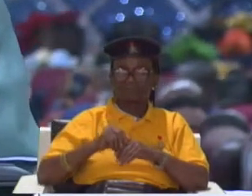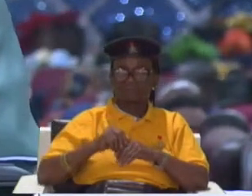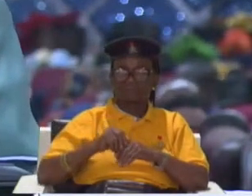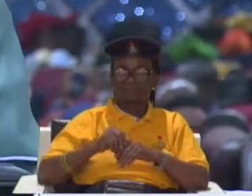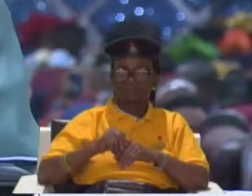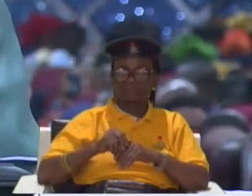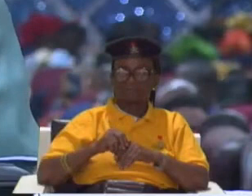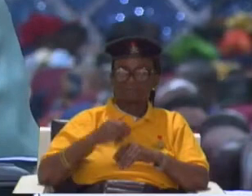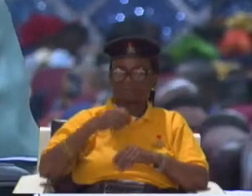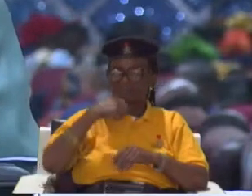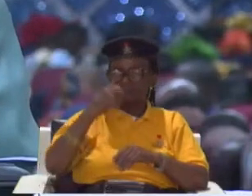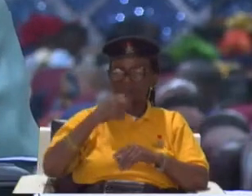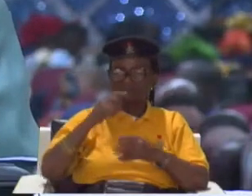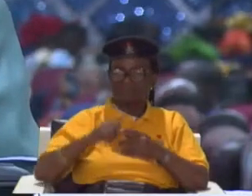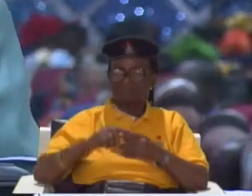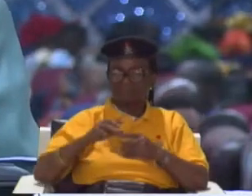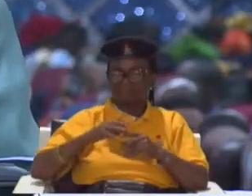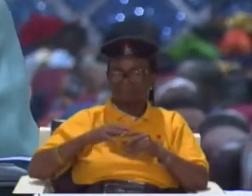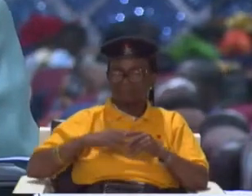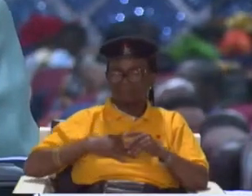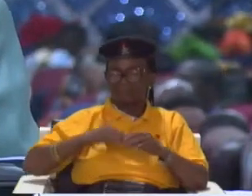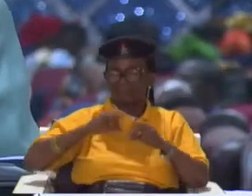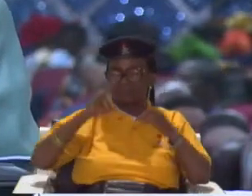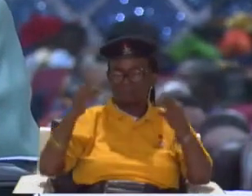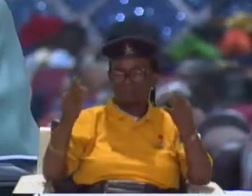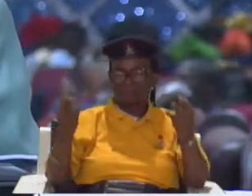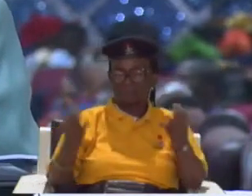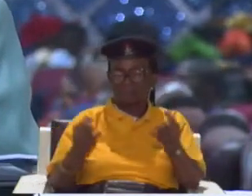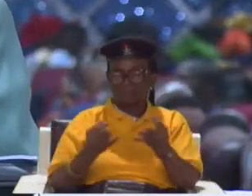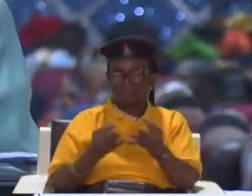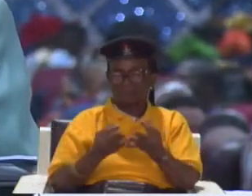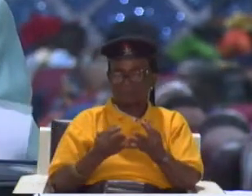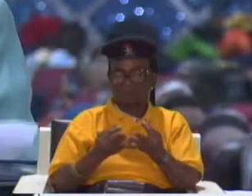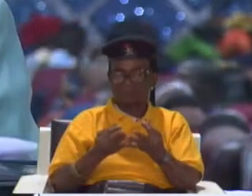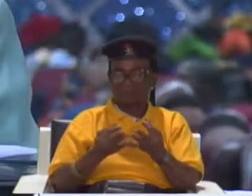Speak to my family. Ebthoro, see, delay me.